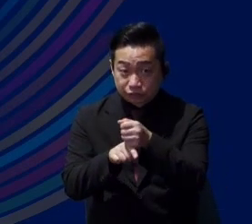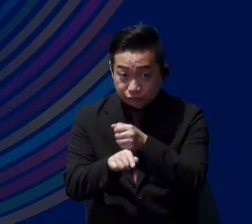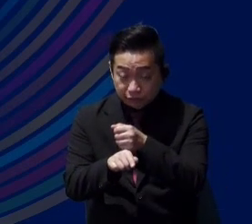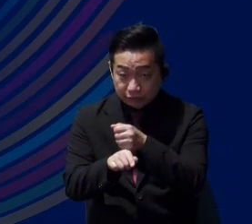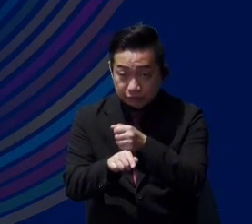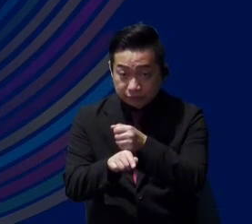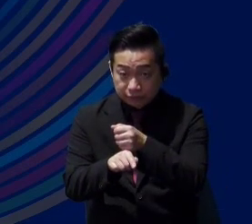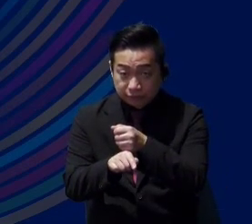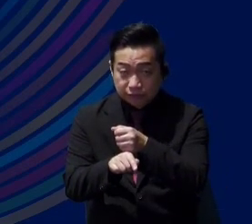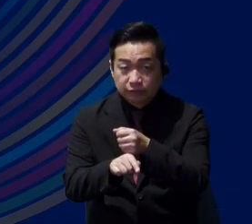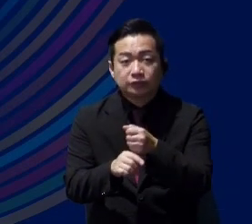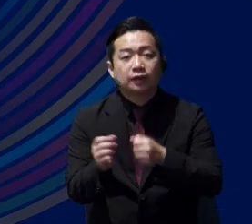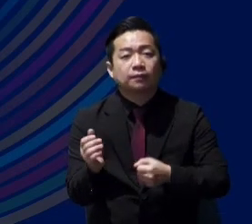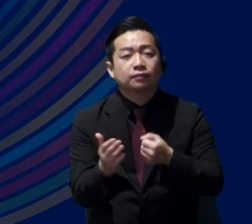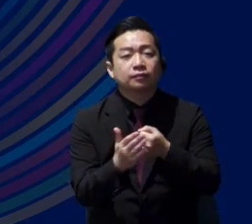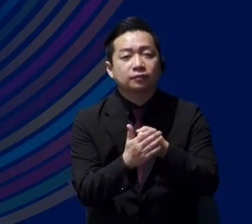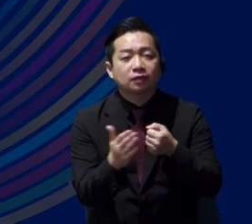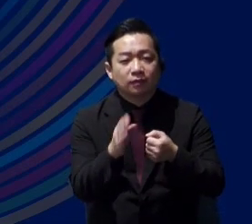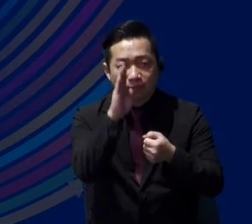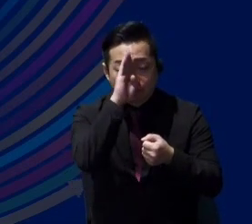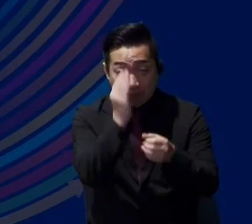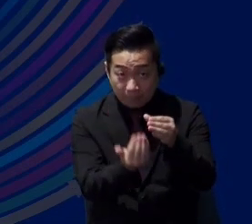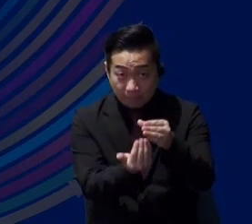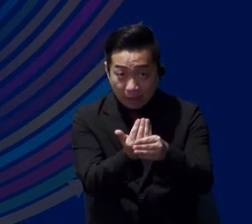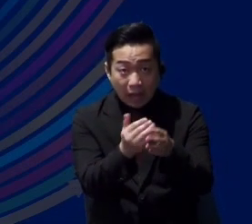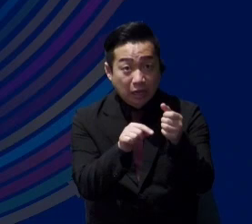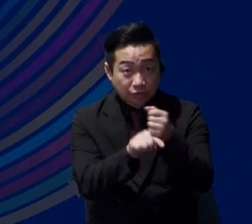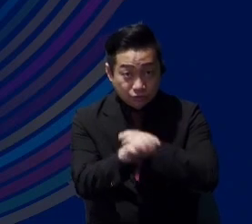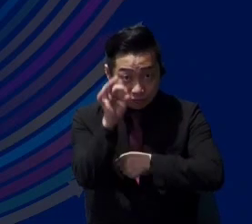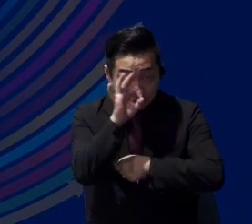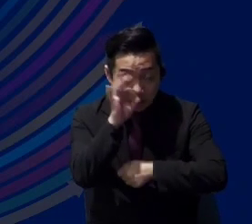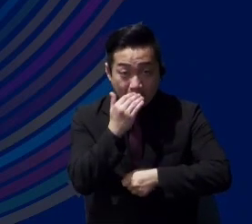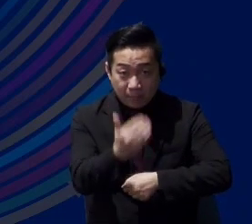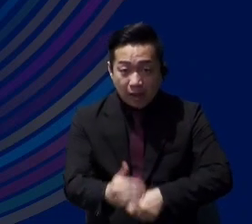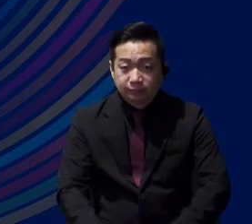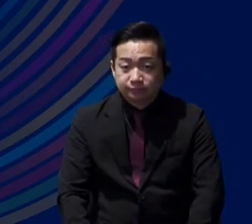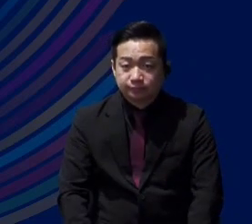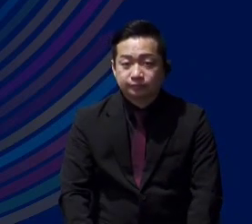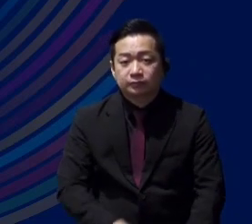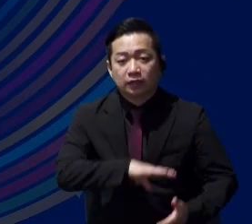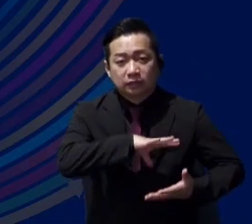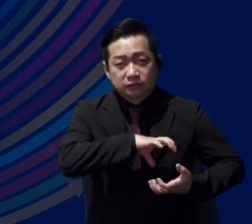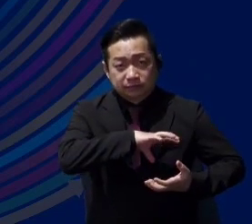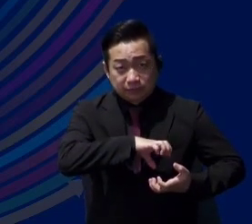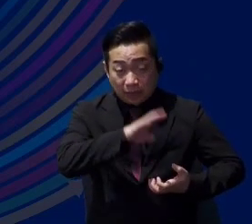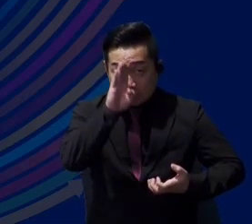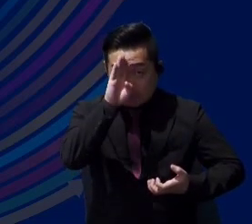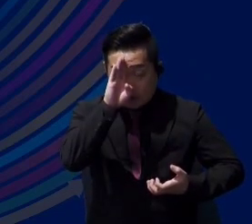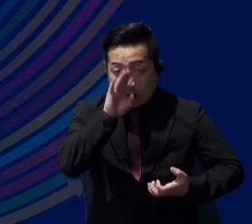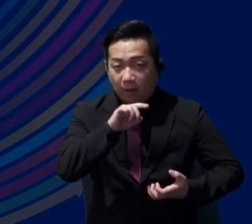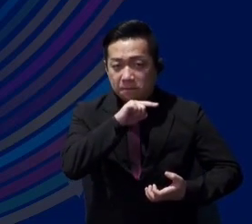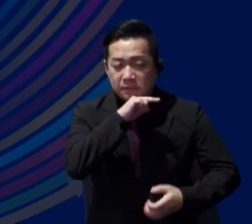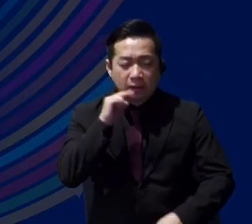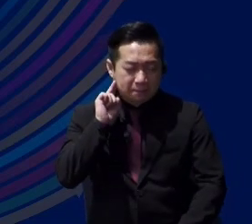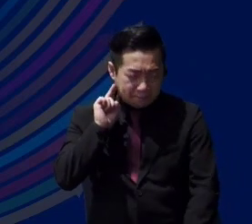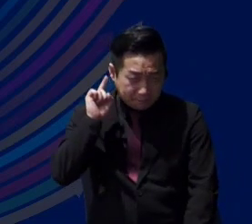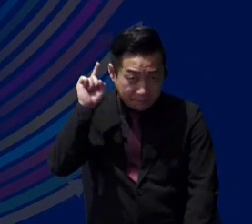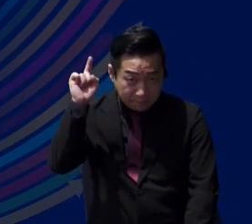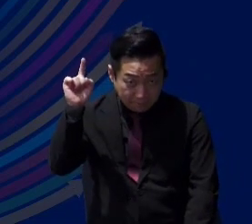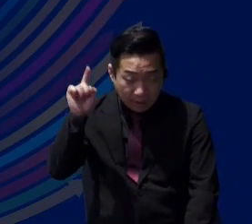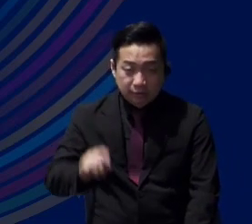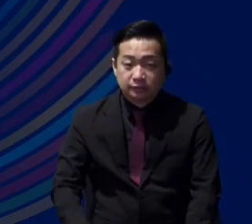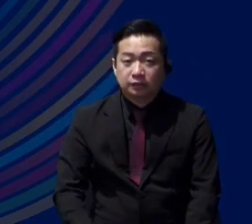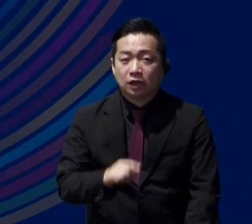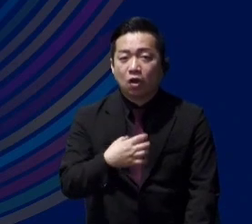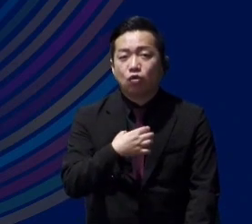ischemic heart disease due to the hypertension. Then we do this process.